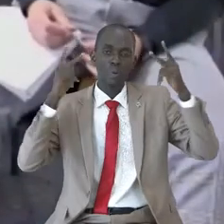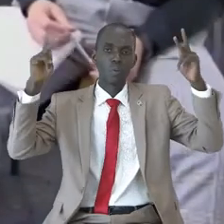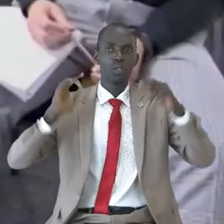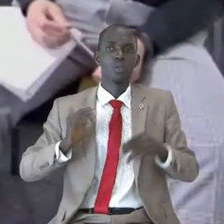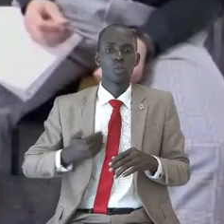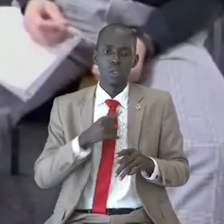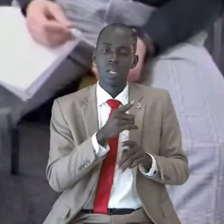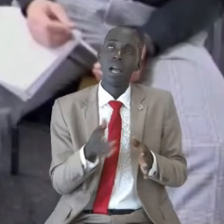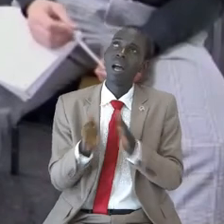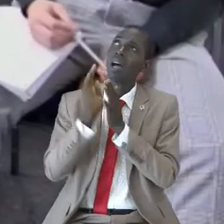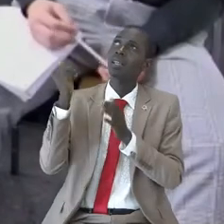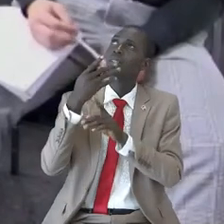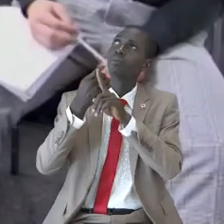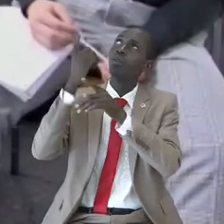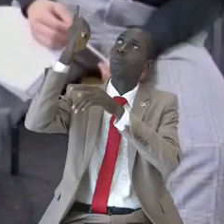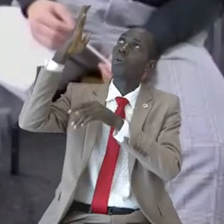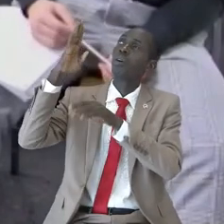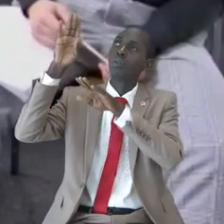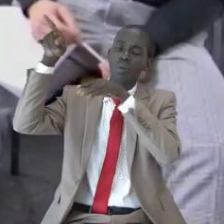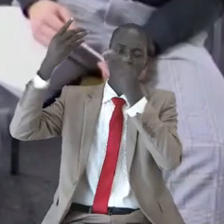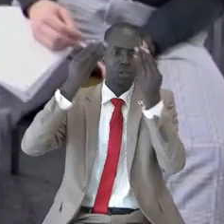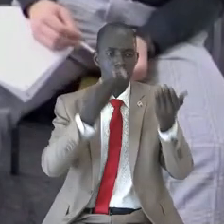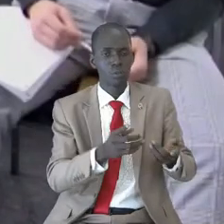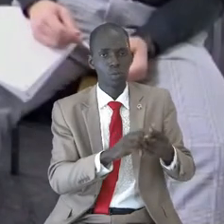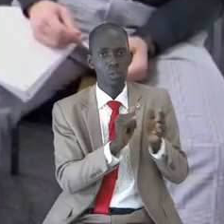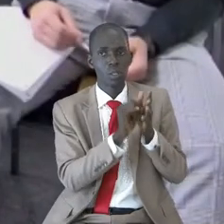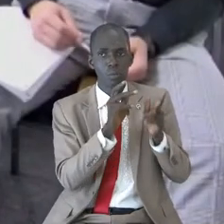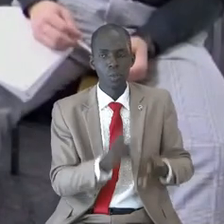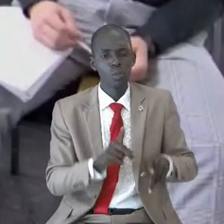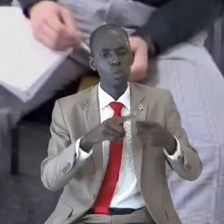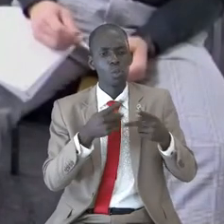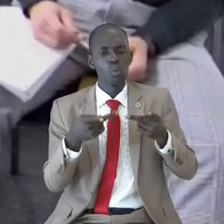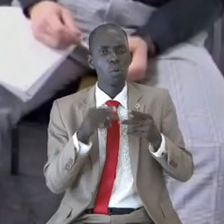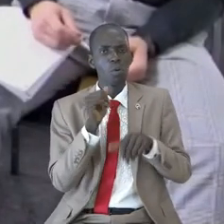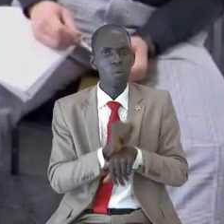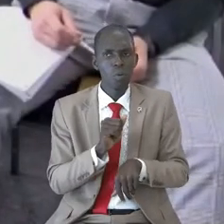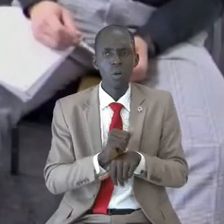anything from above, and the Lord gives. And then he goes to his place of work. Every door